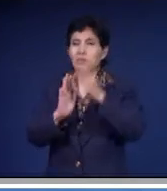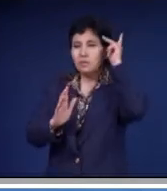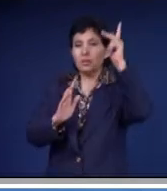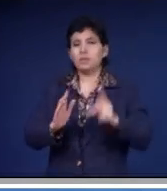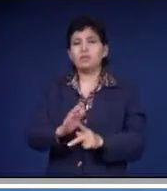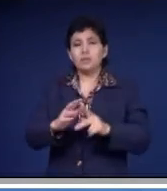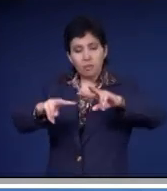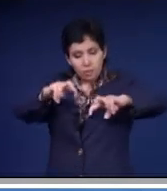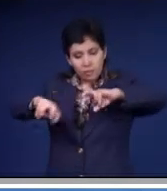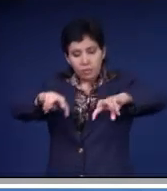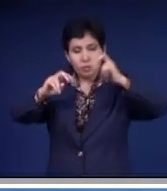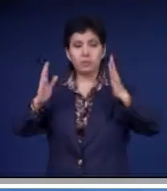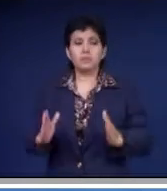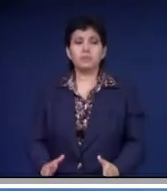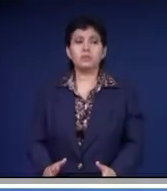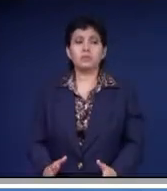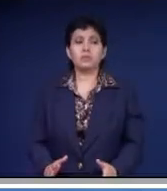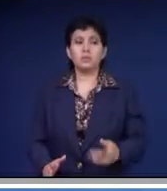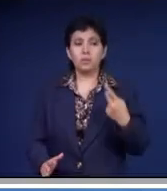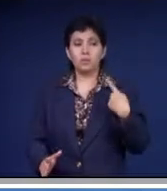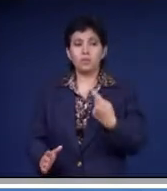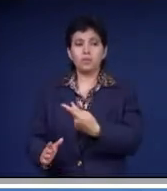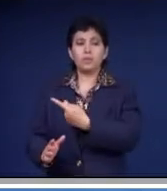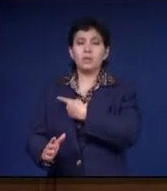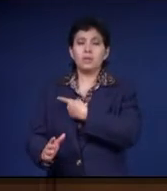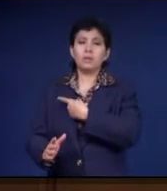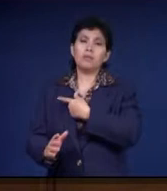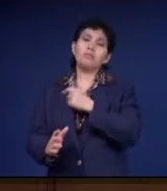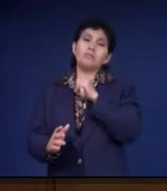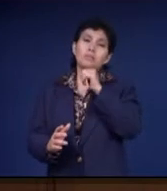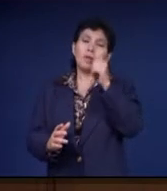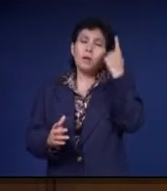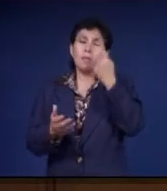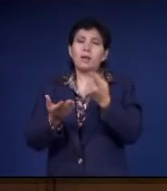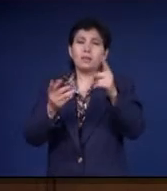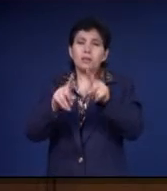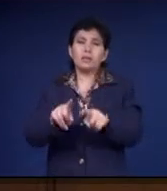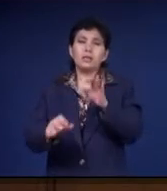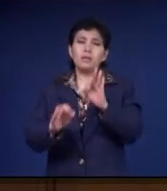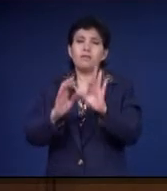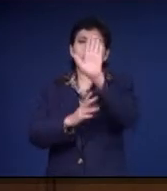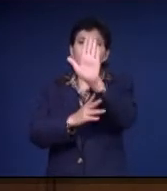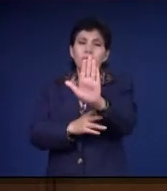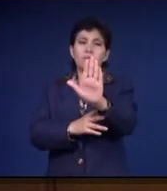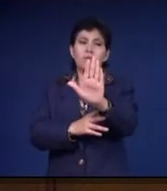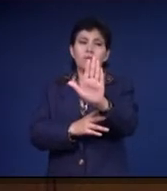psychologist or a researcher, we tend to expect something to happen. If